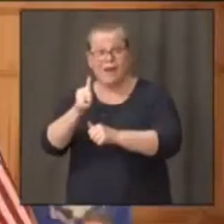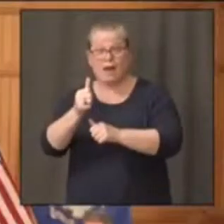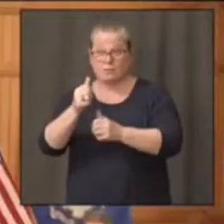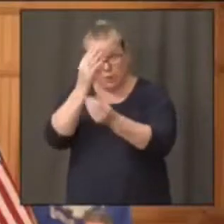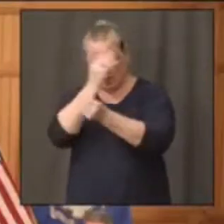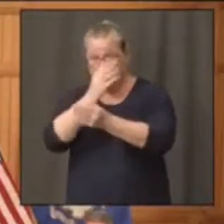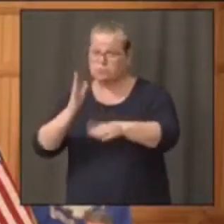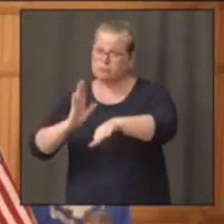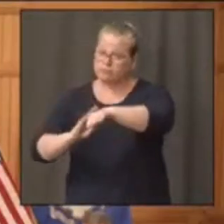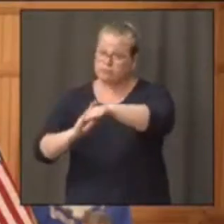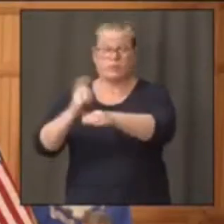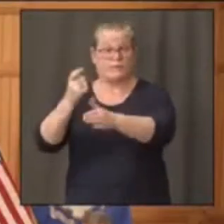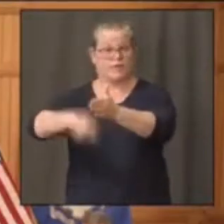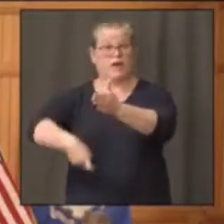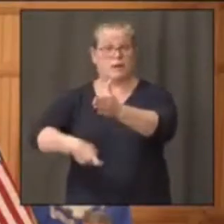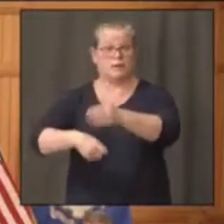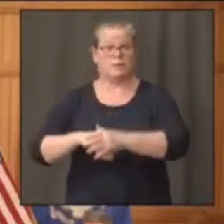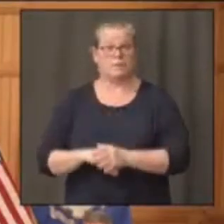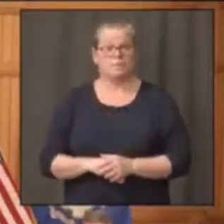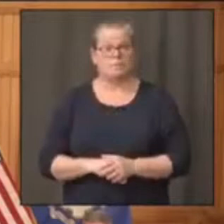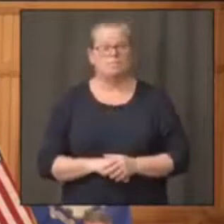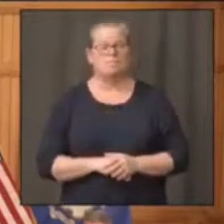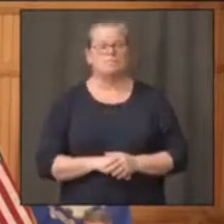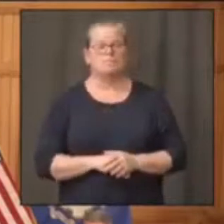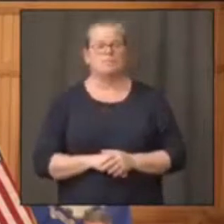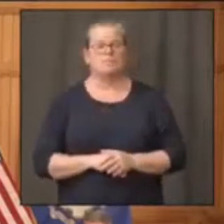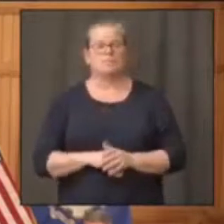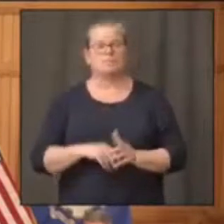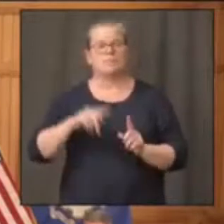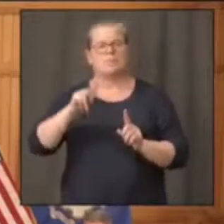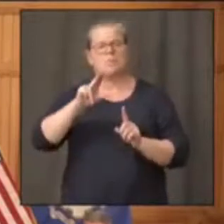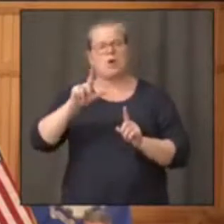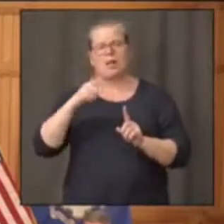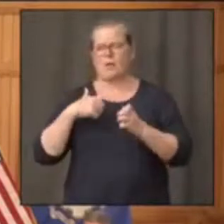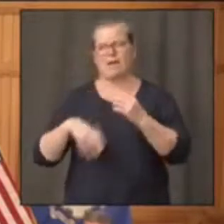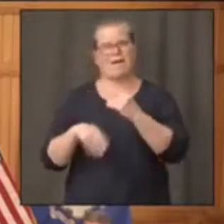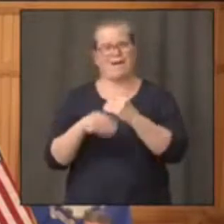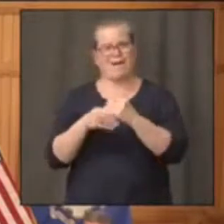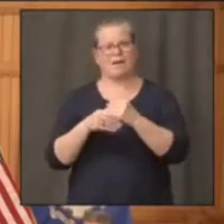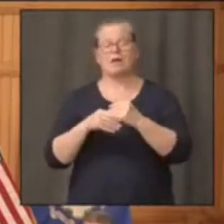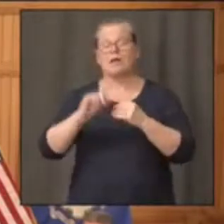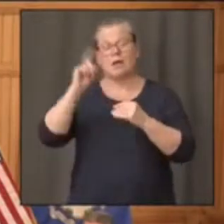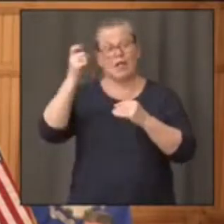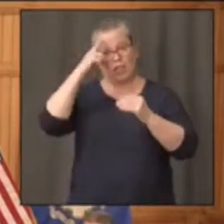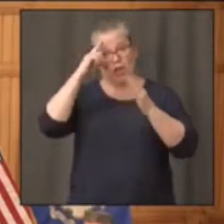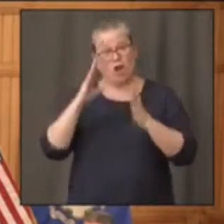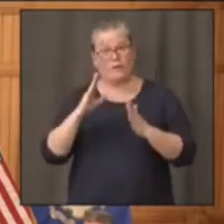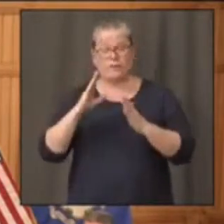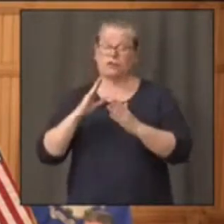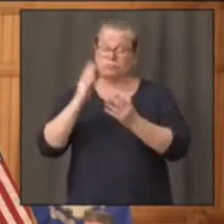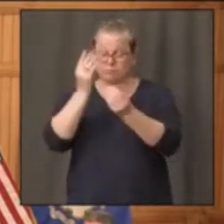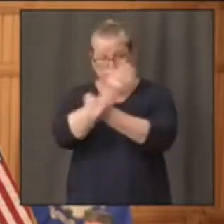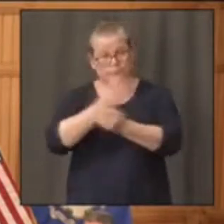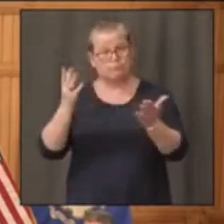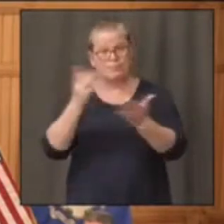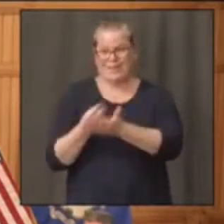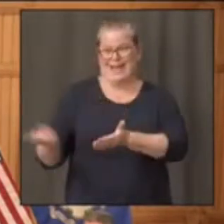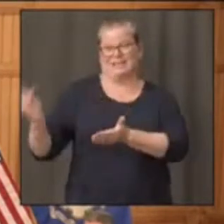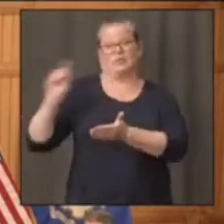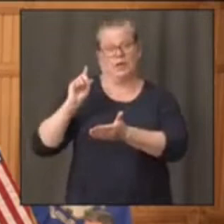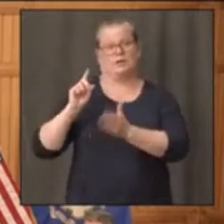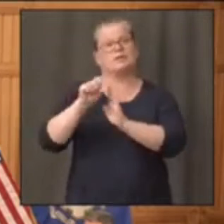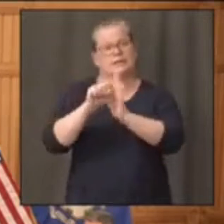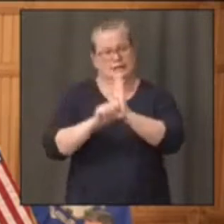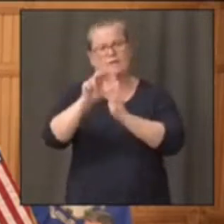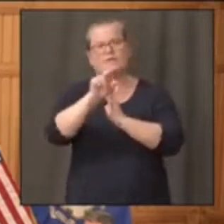one other thing. The governor signaled last week that this was the direction that the state of Connecticut was going to go in, and